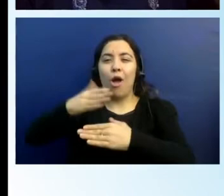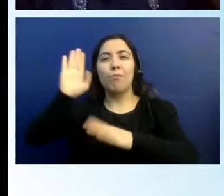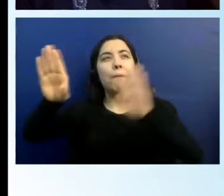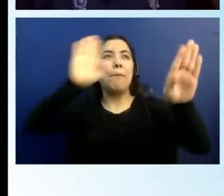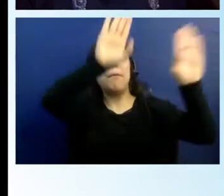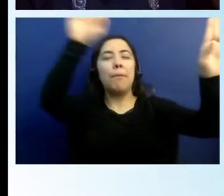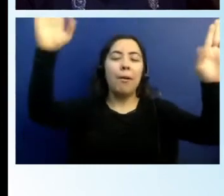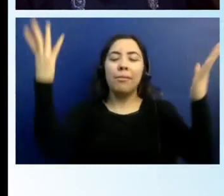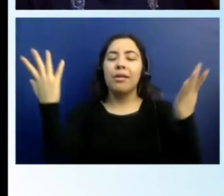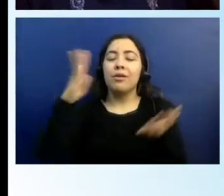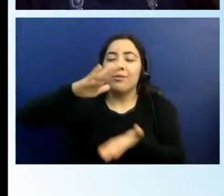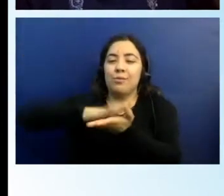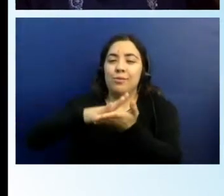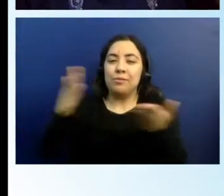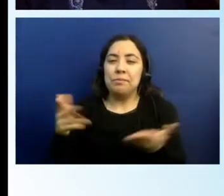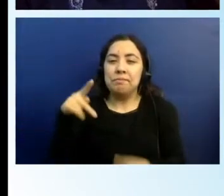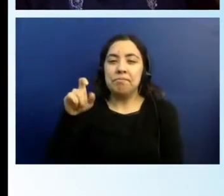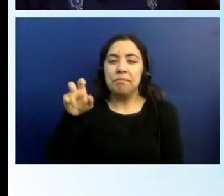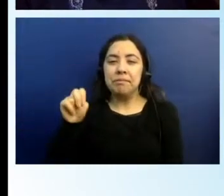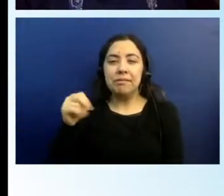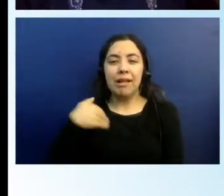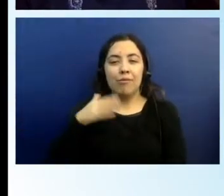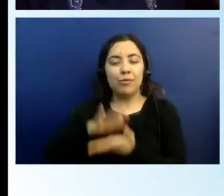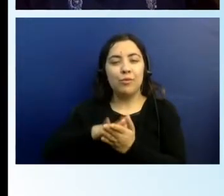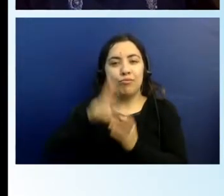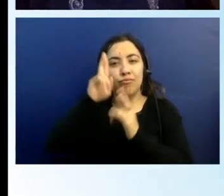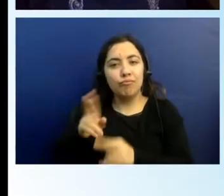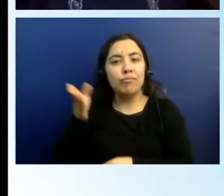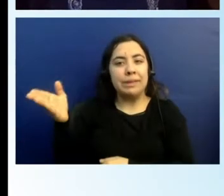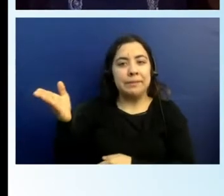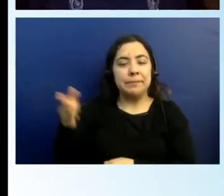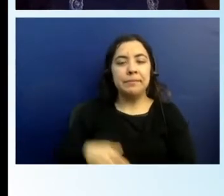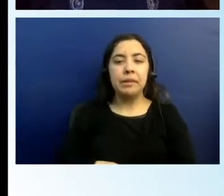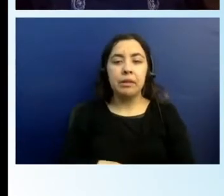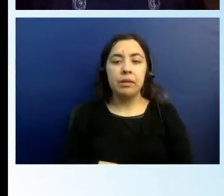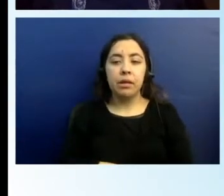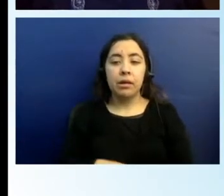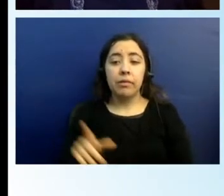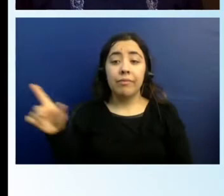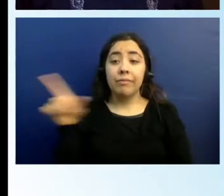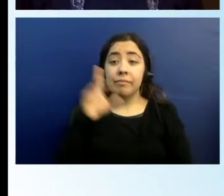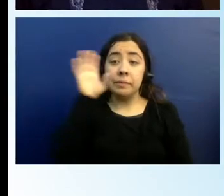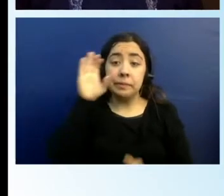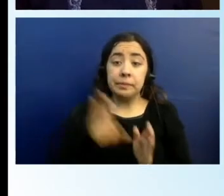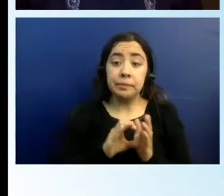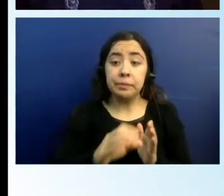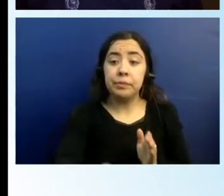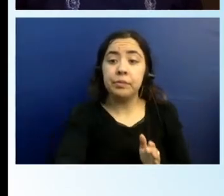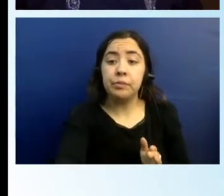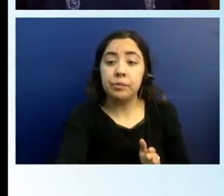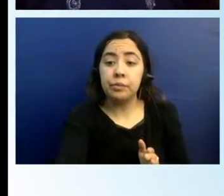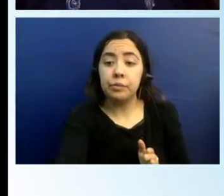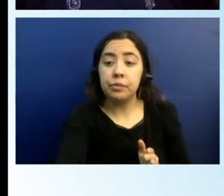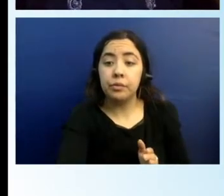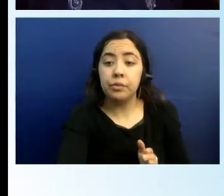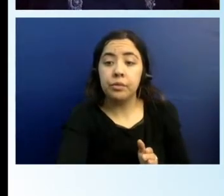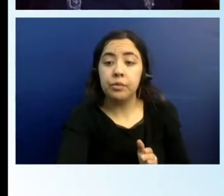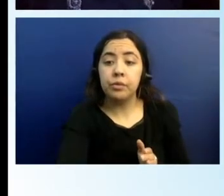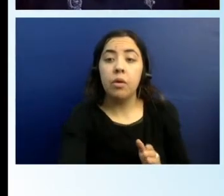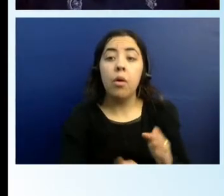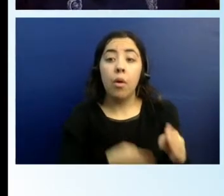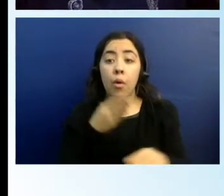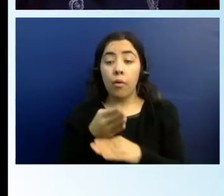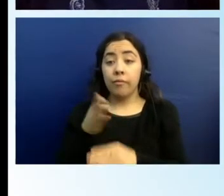here in Pilsen. But as you can see on the left, when there was probably over 50,000